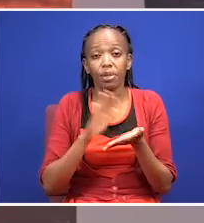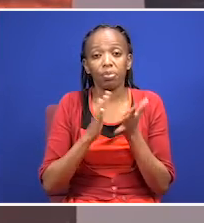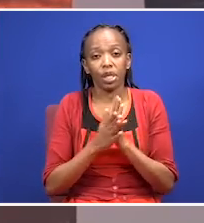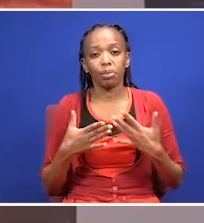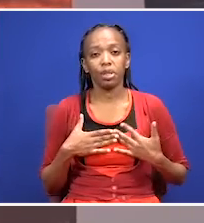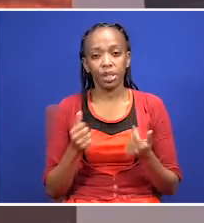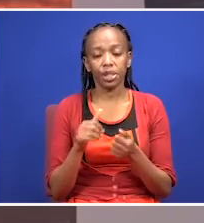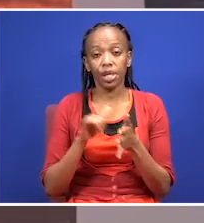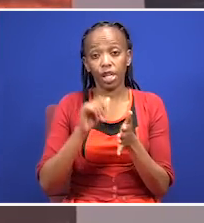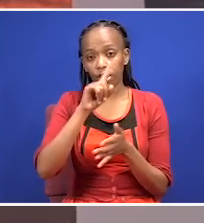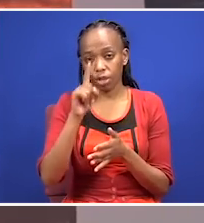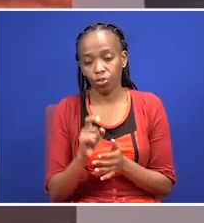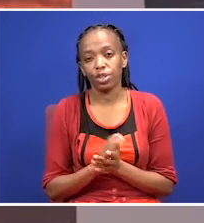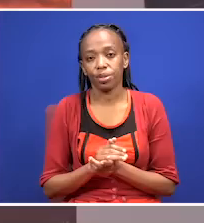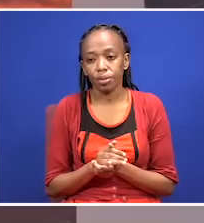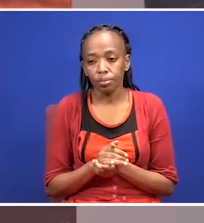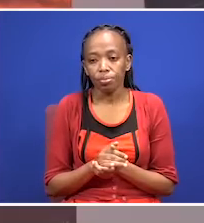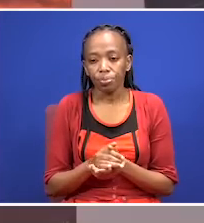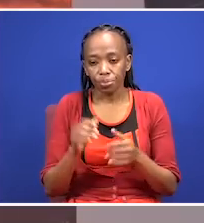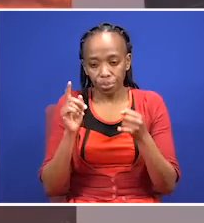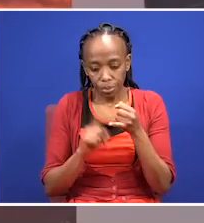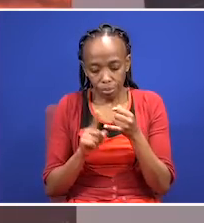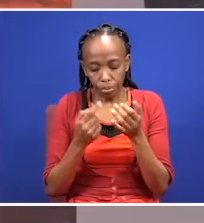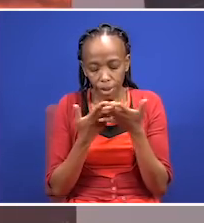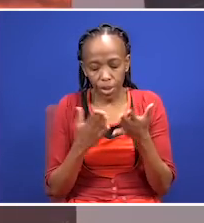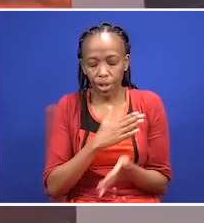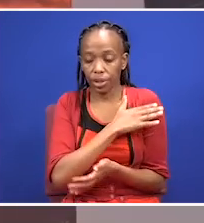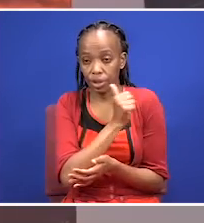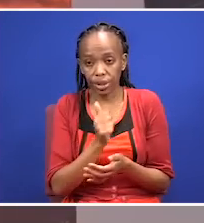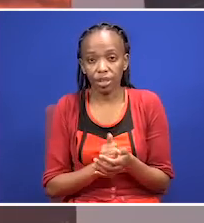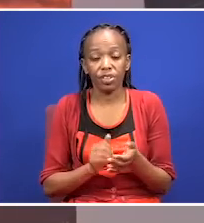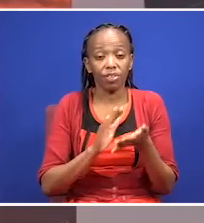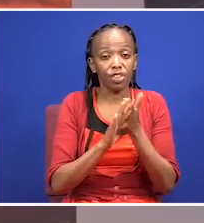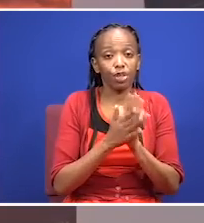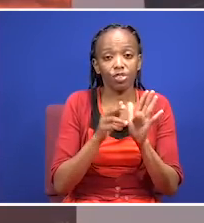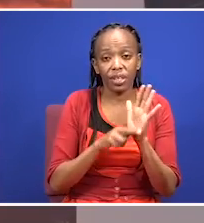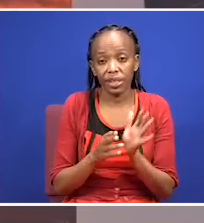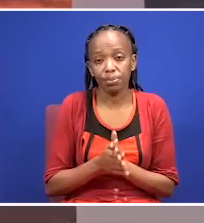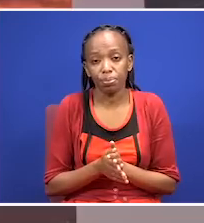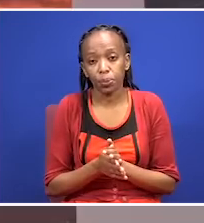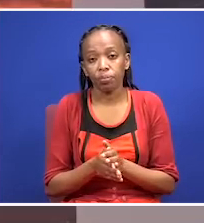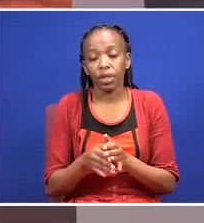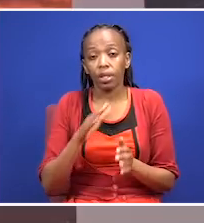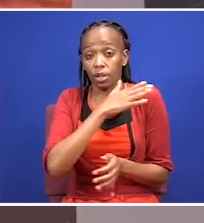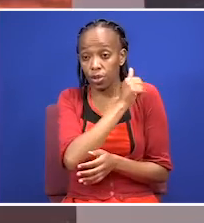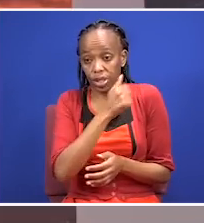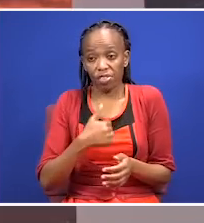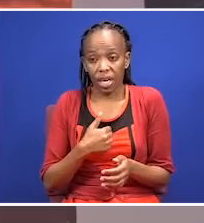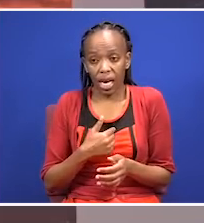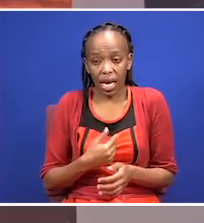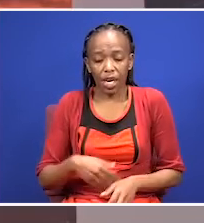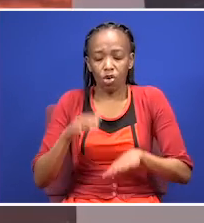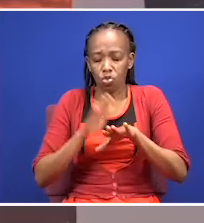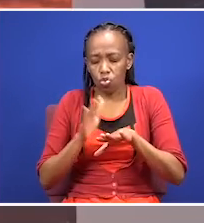healed that's the question number one thing joseph's forgiveness joseph had an excellent